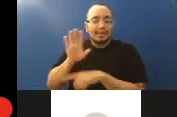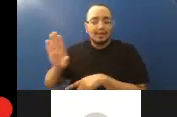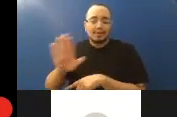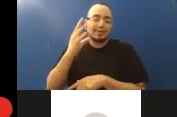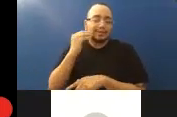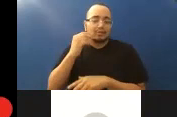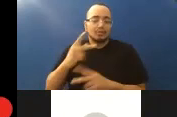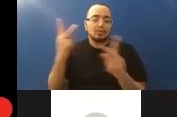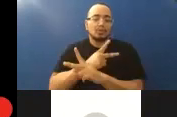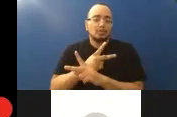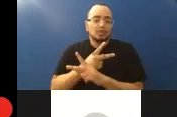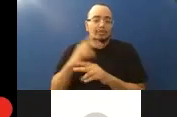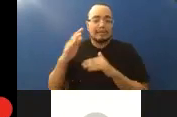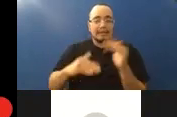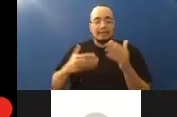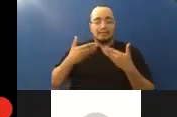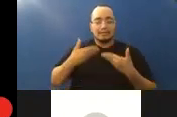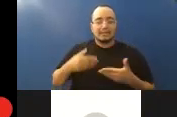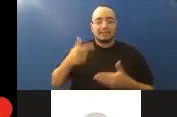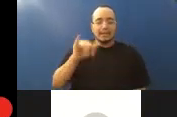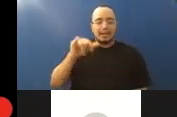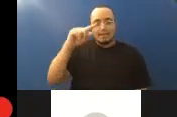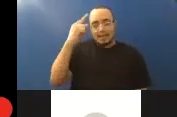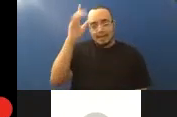worse judgment than me as a gay Black male.